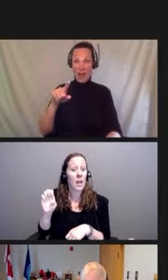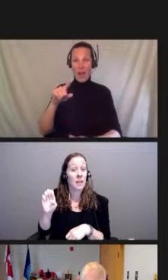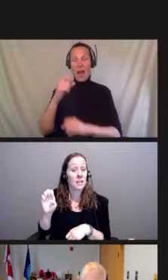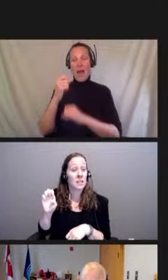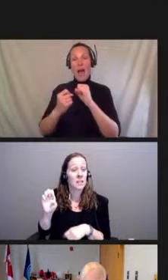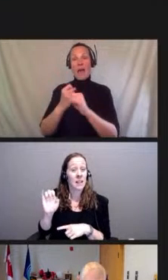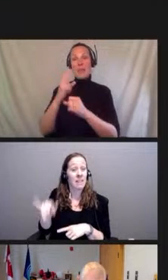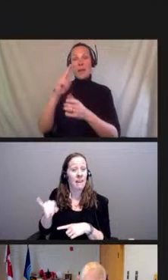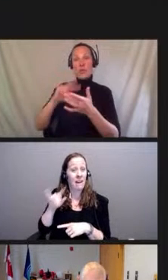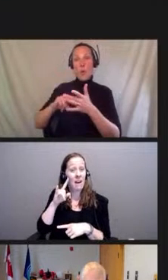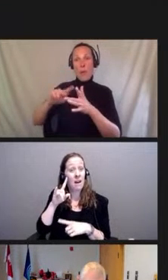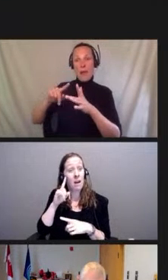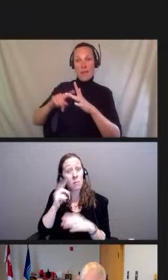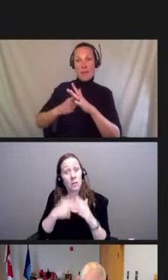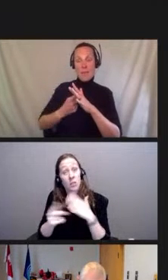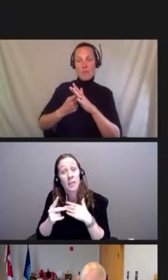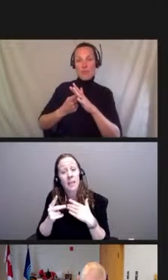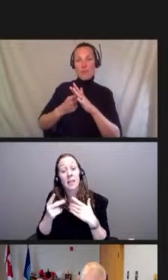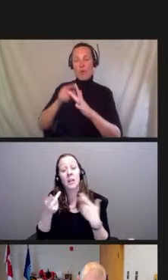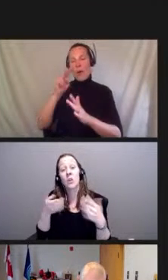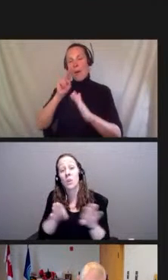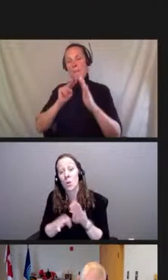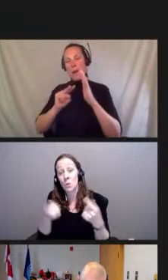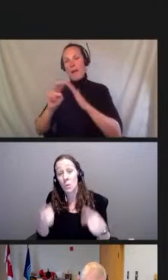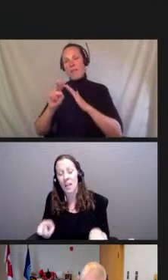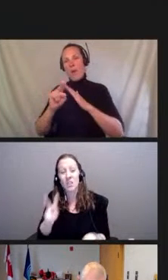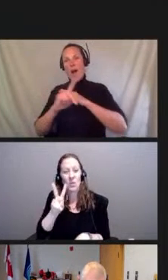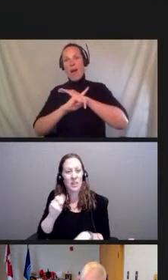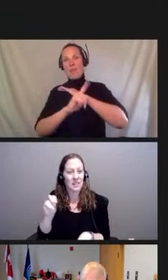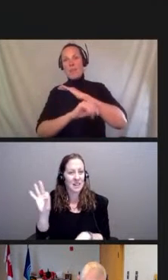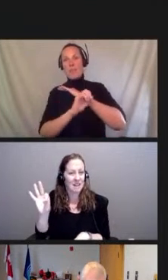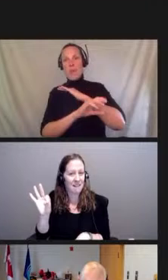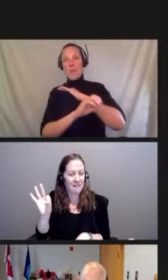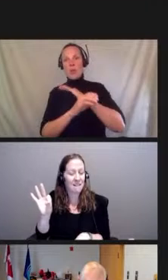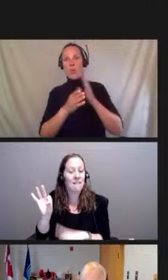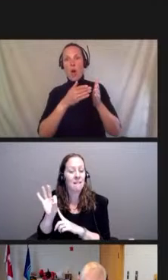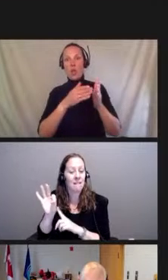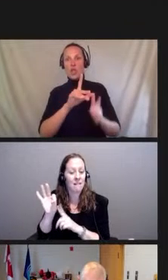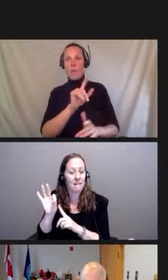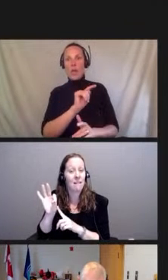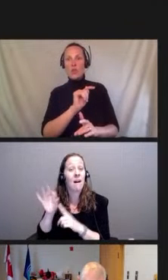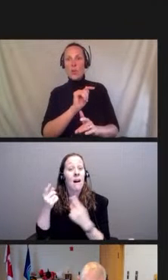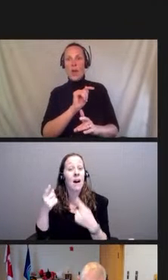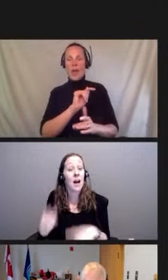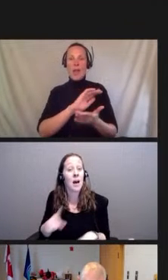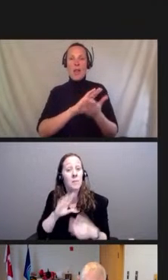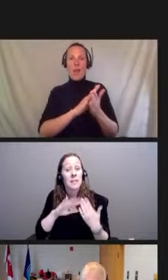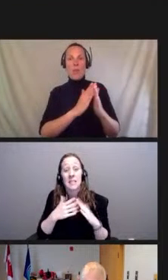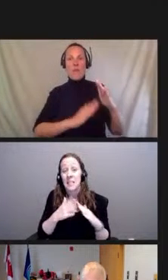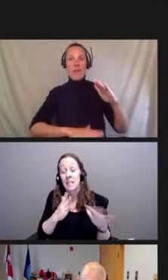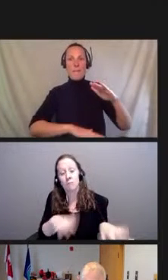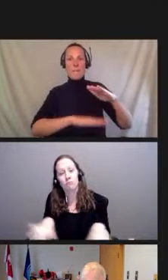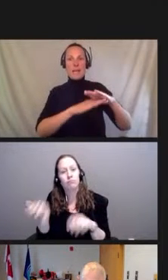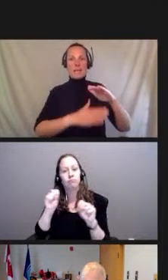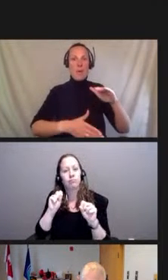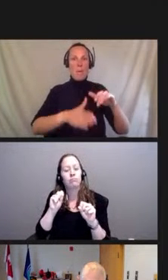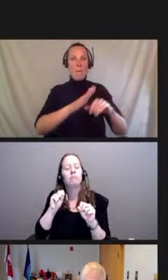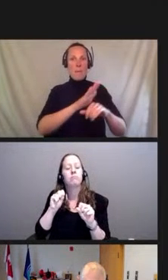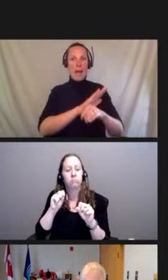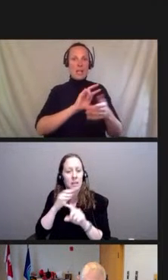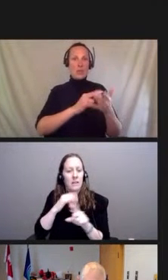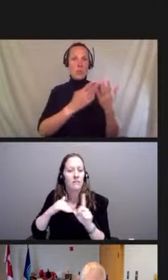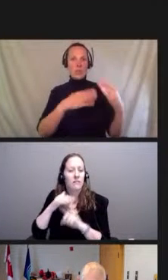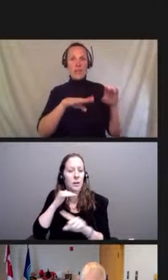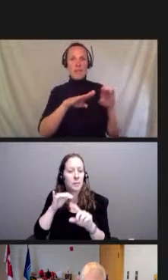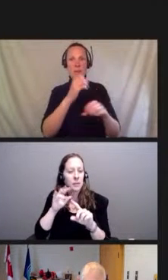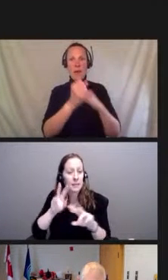reach capacity and close in 2009. In response to this, the city undertook an environmental assessment to increase